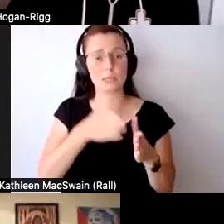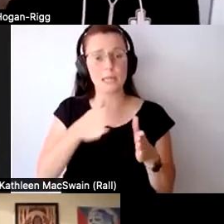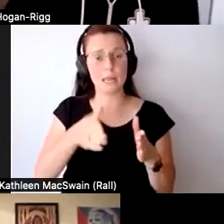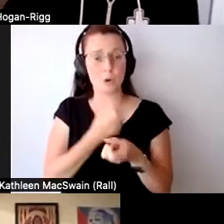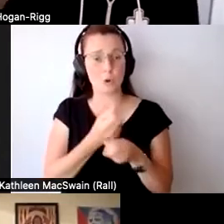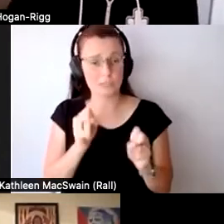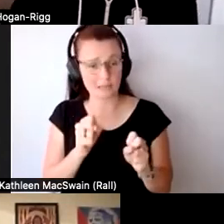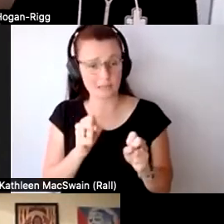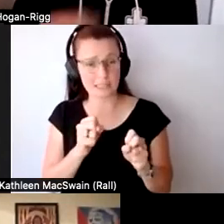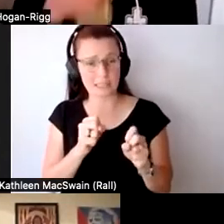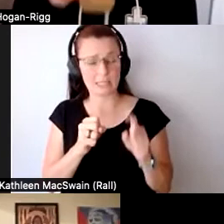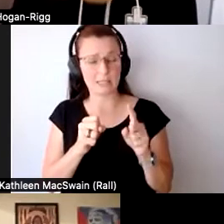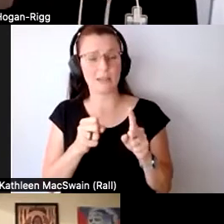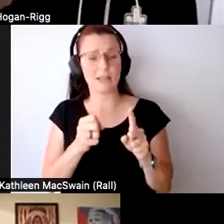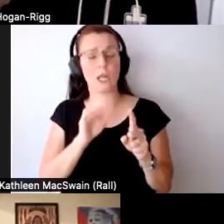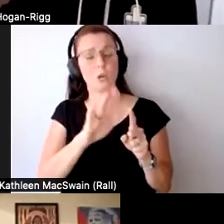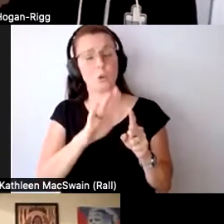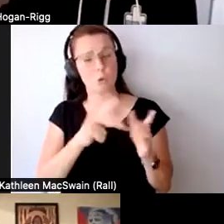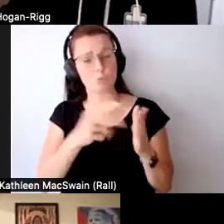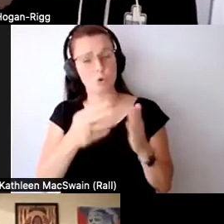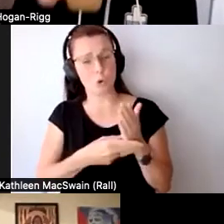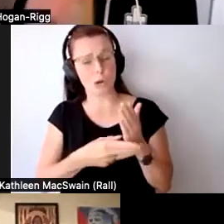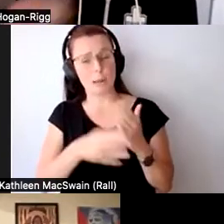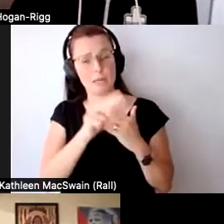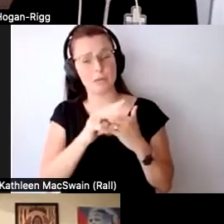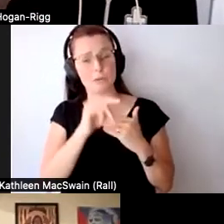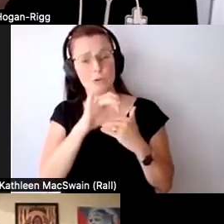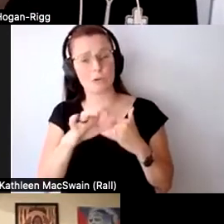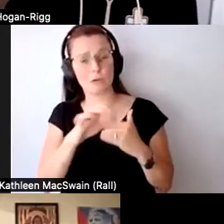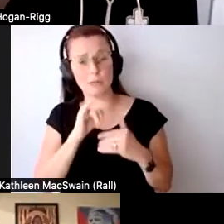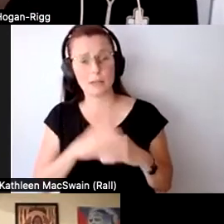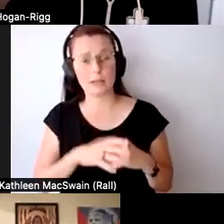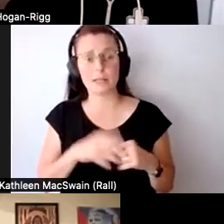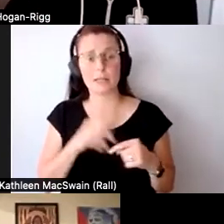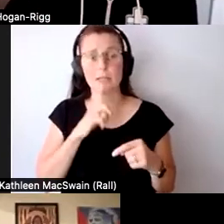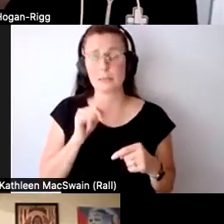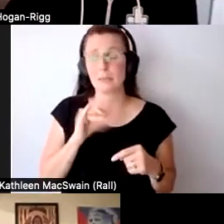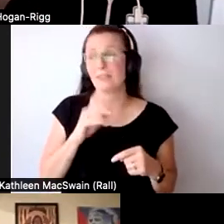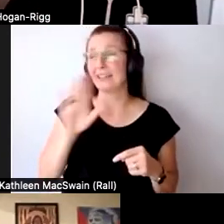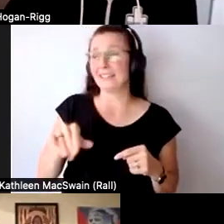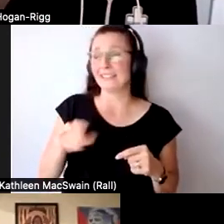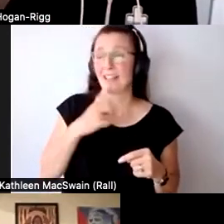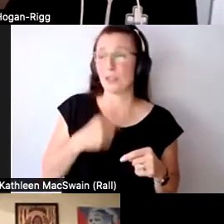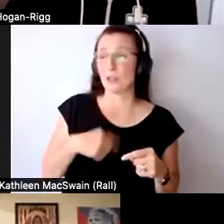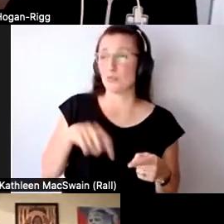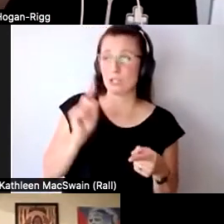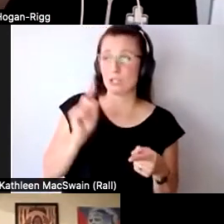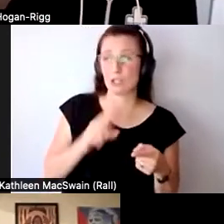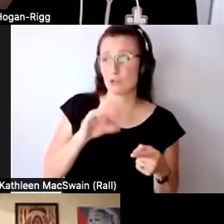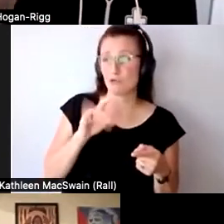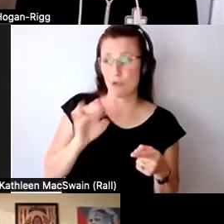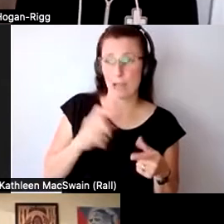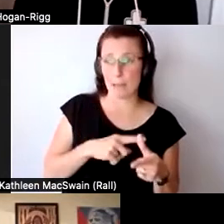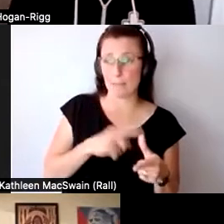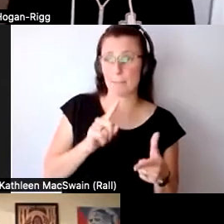Sure, yeah. There's a reduction in crime. There's a reduction in drug use, public drug use.